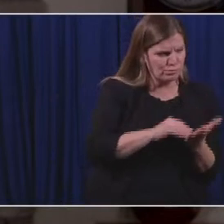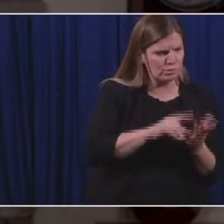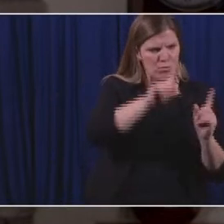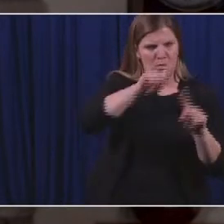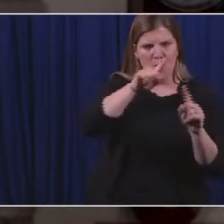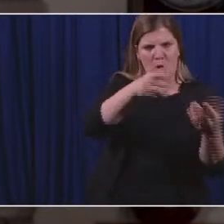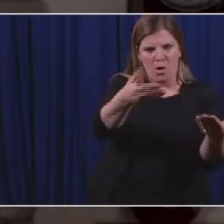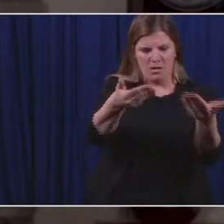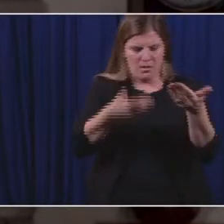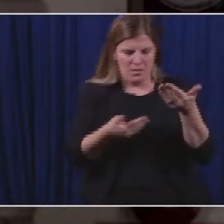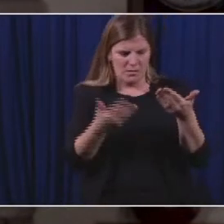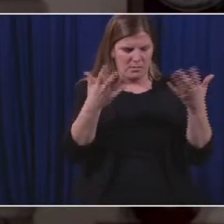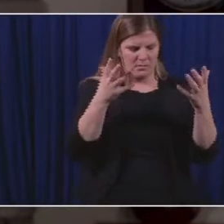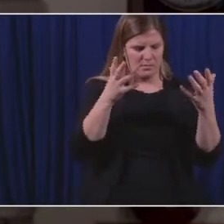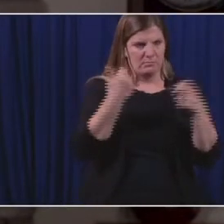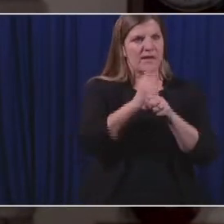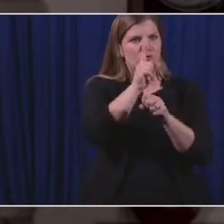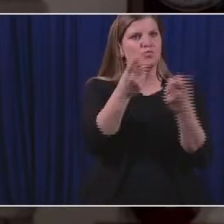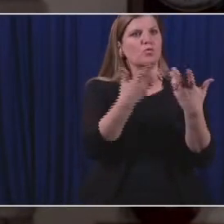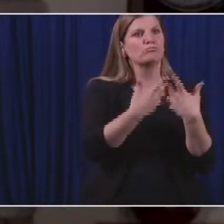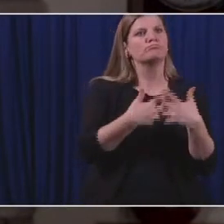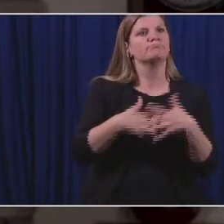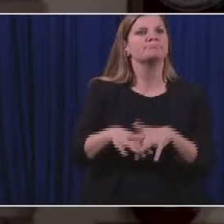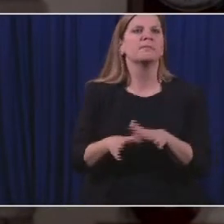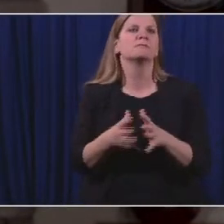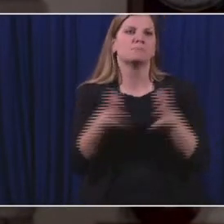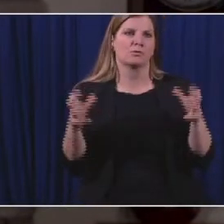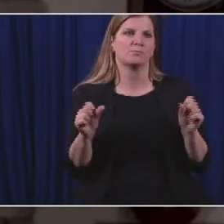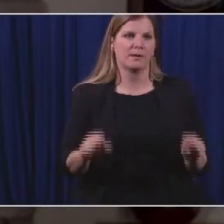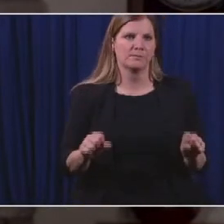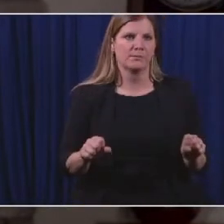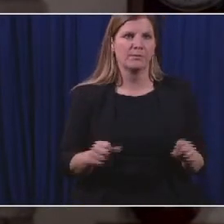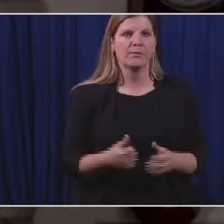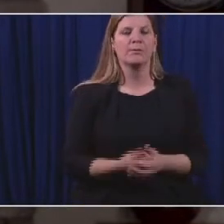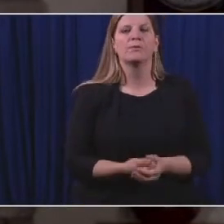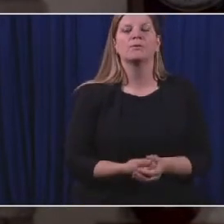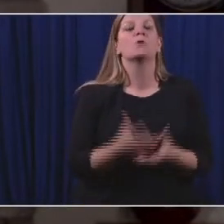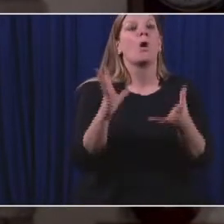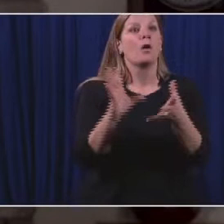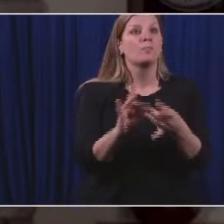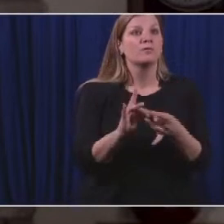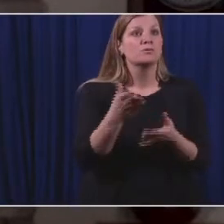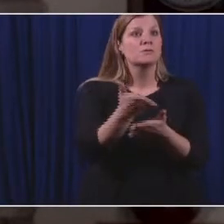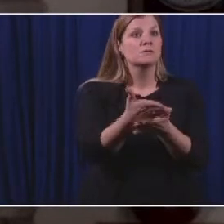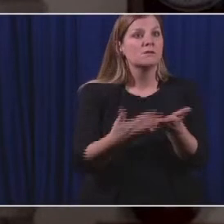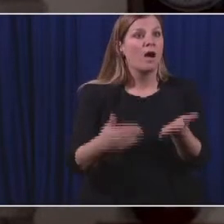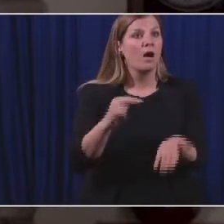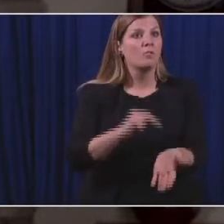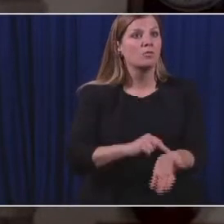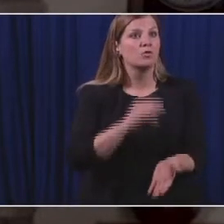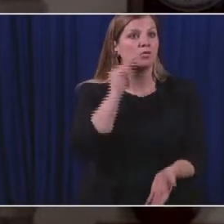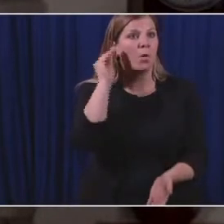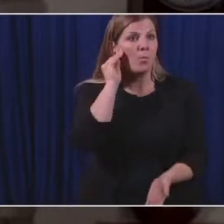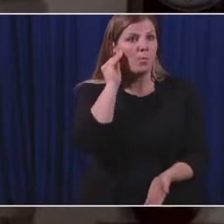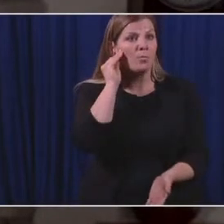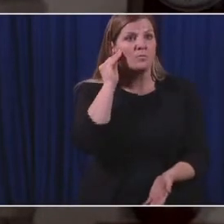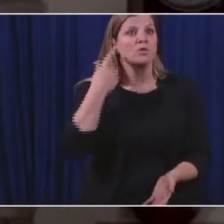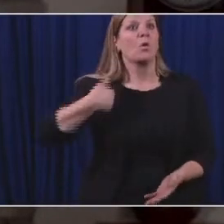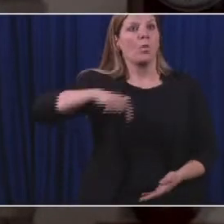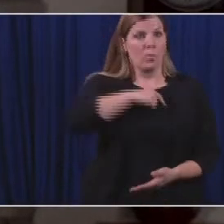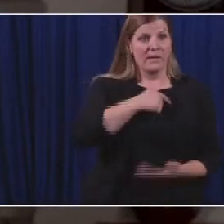there. I would just mention one thing. Some nursing homes have started to been